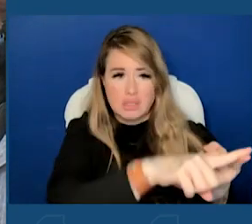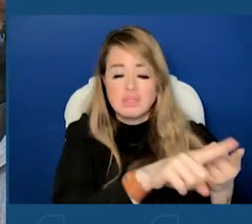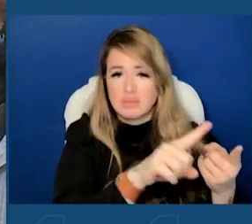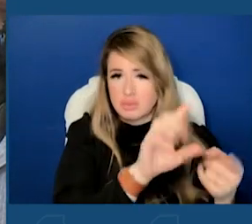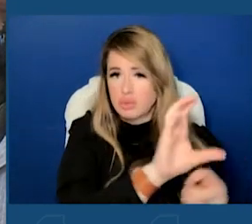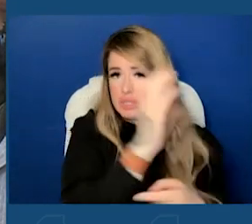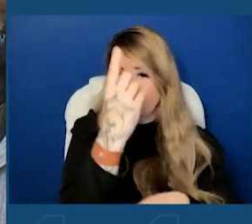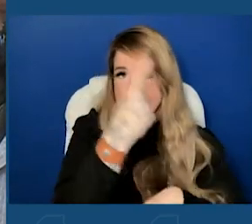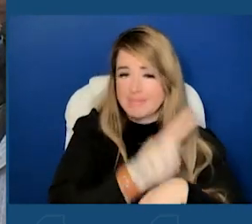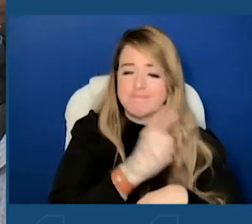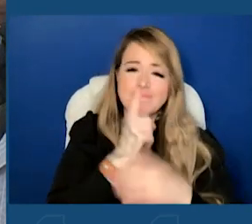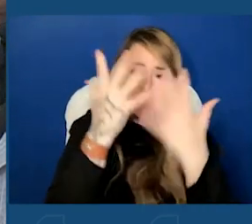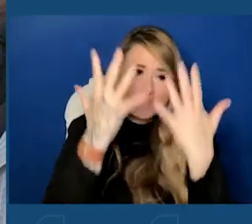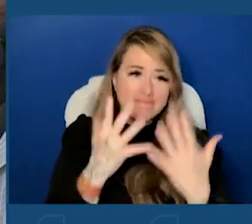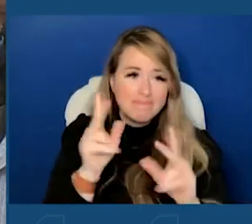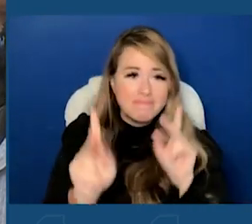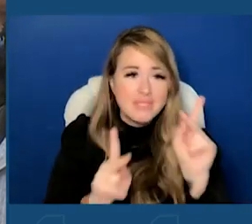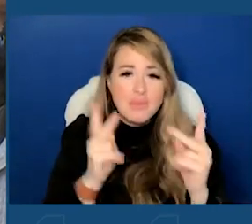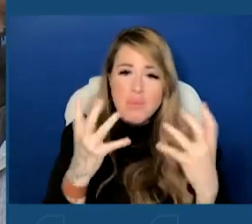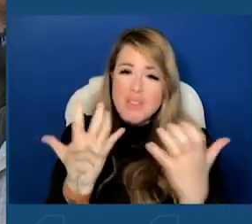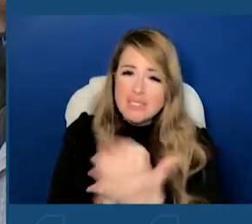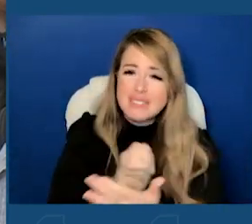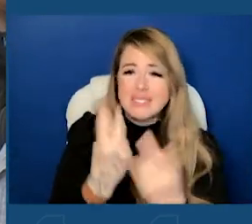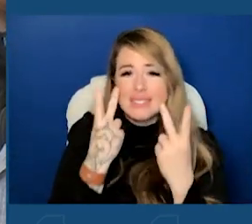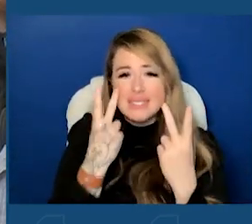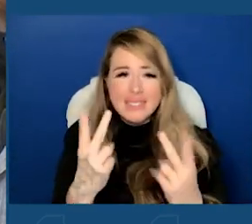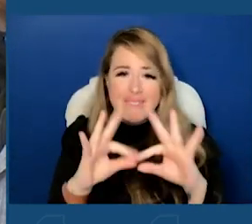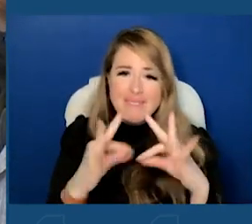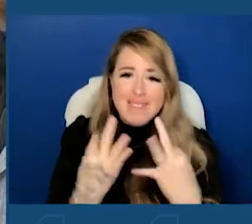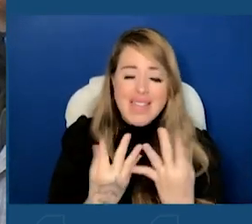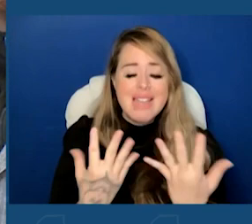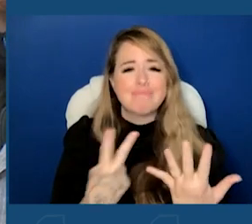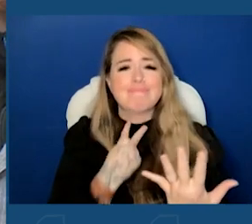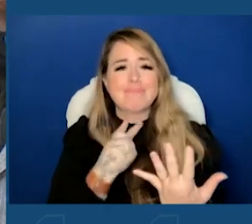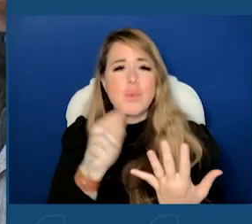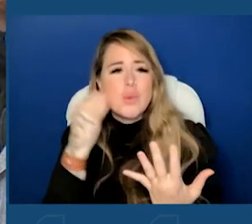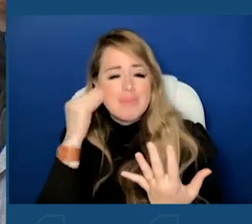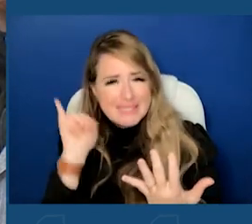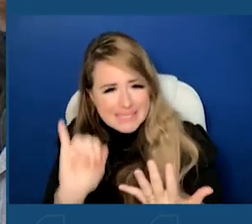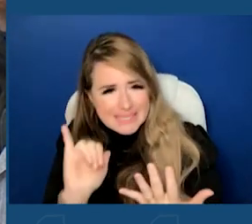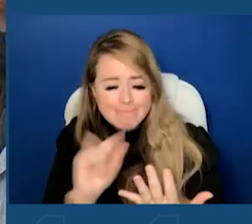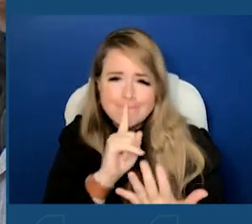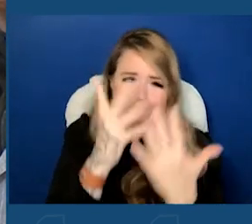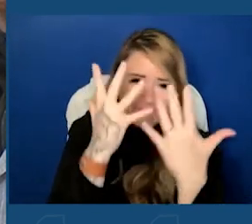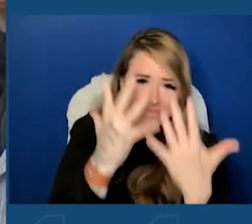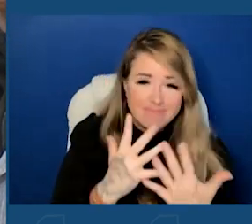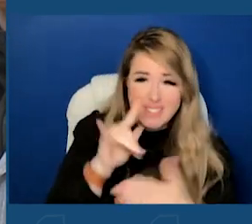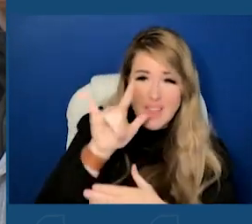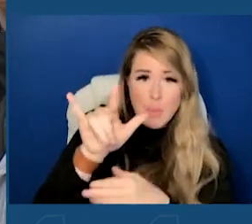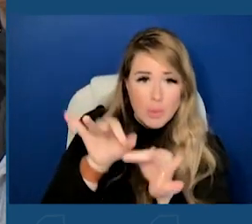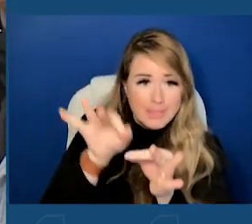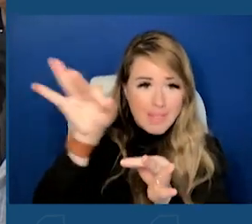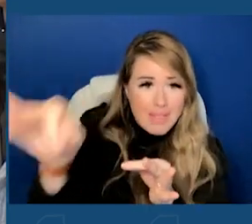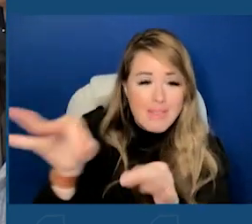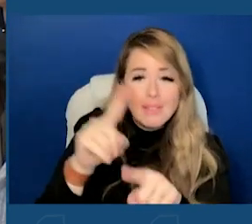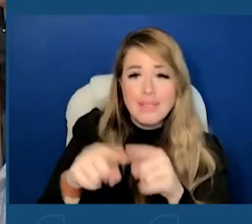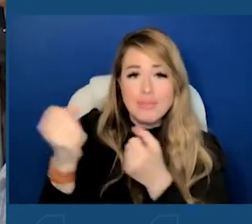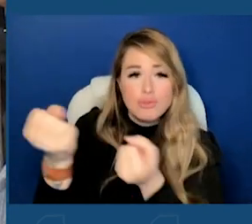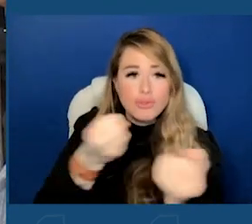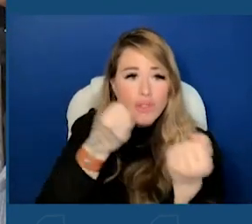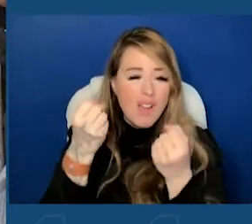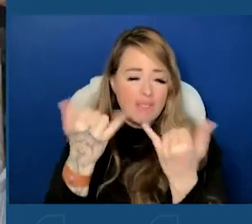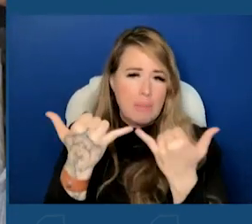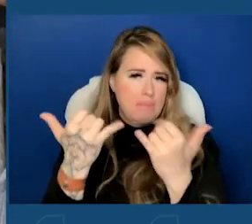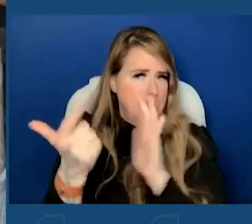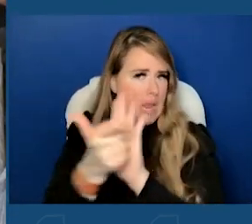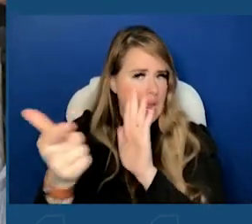for all the individuals who have not been able to see family members, airport delays, and not able to be driving because of driving bans. But it is more